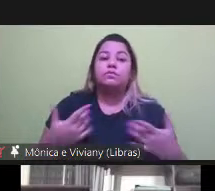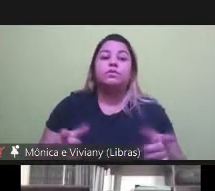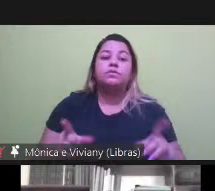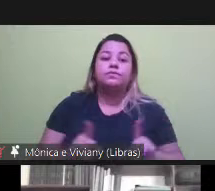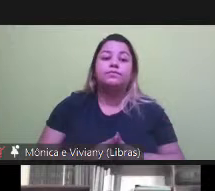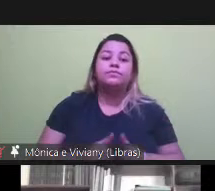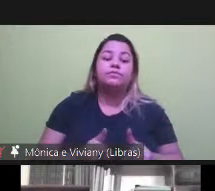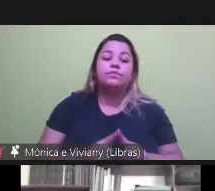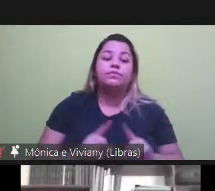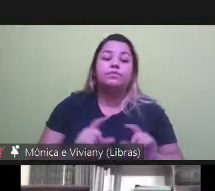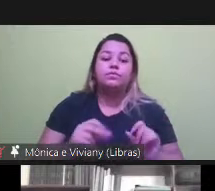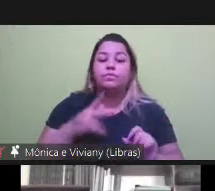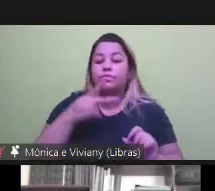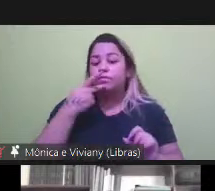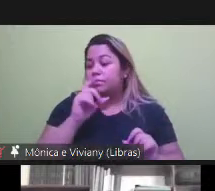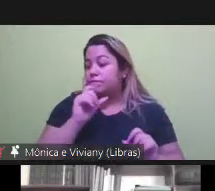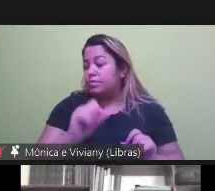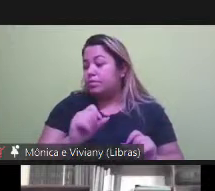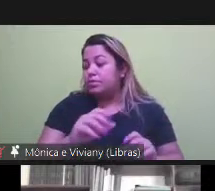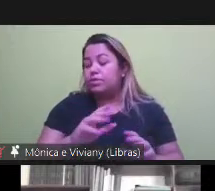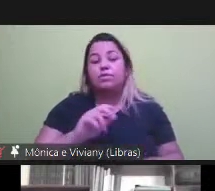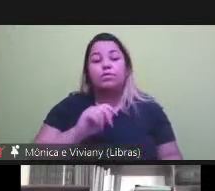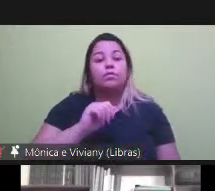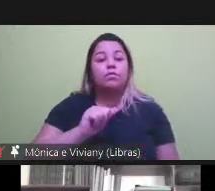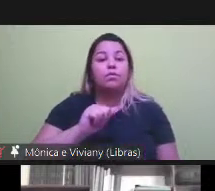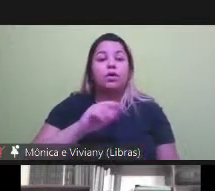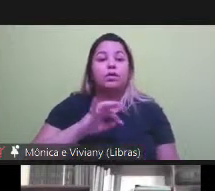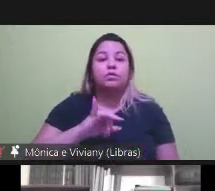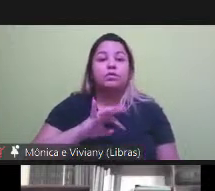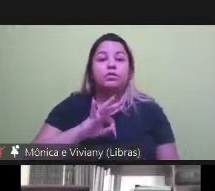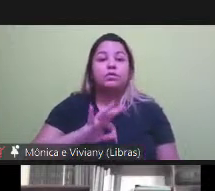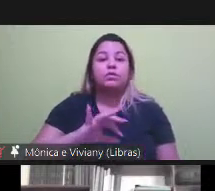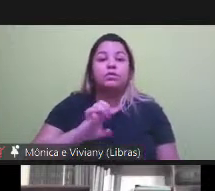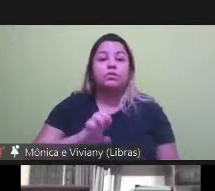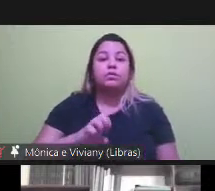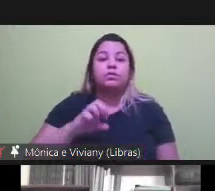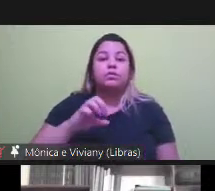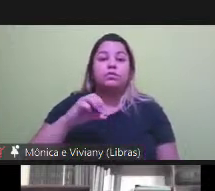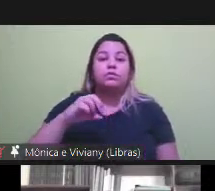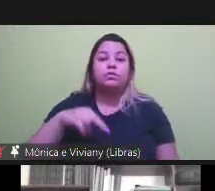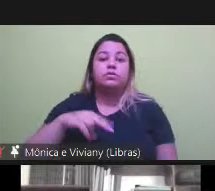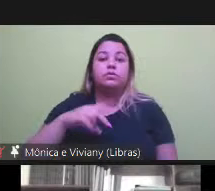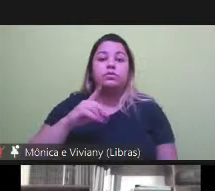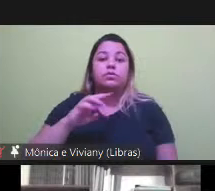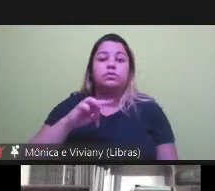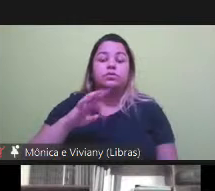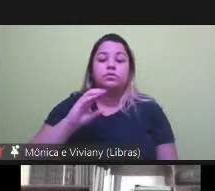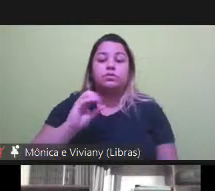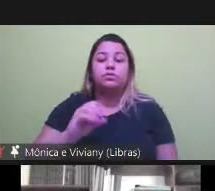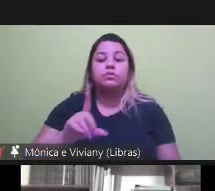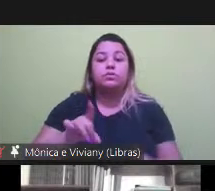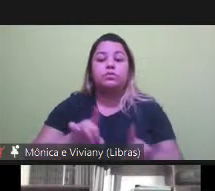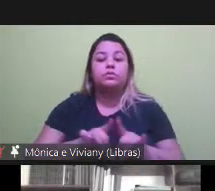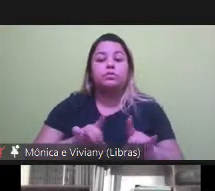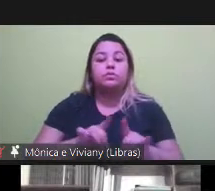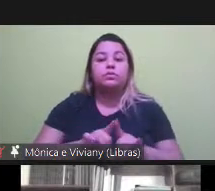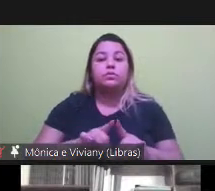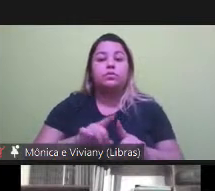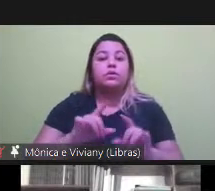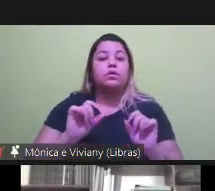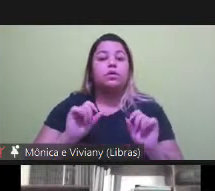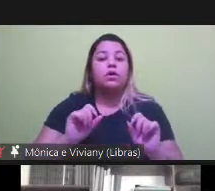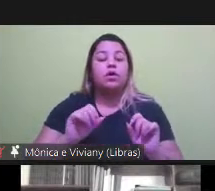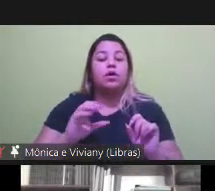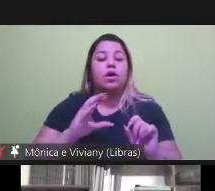Pablo was talking about the attention to the vulnerable groups, the research